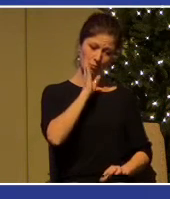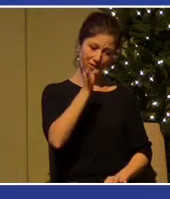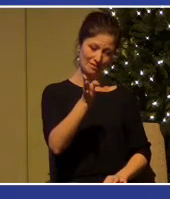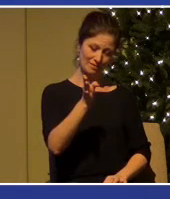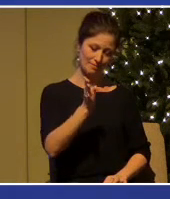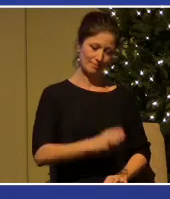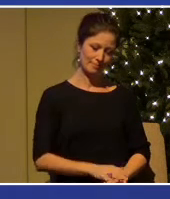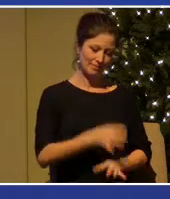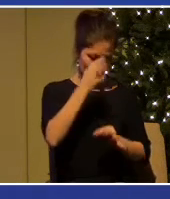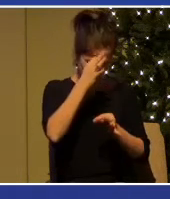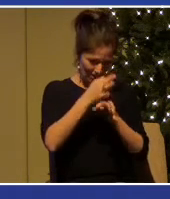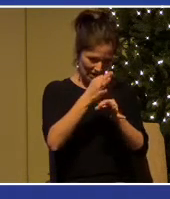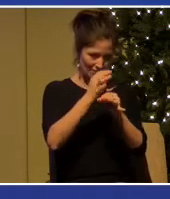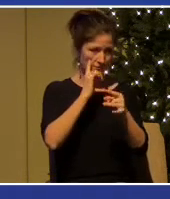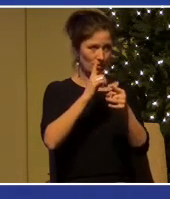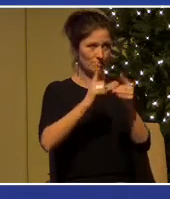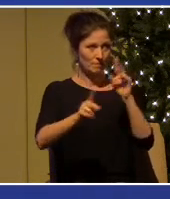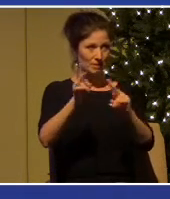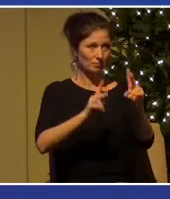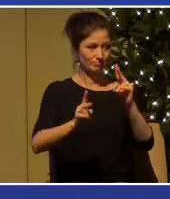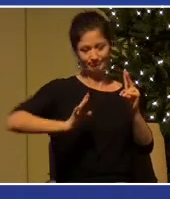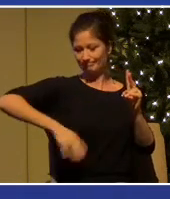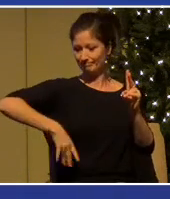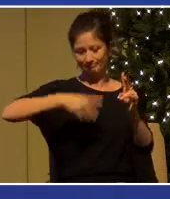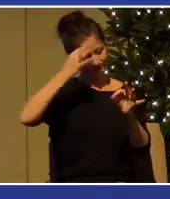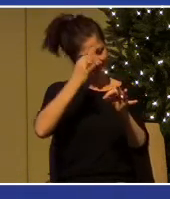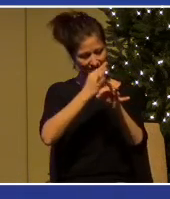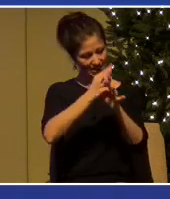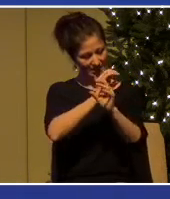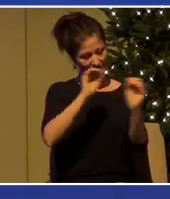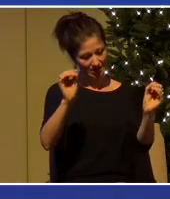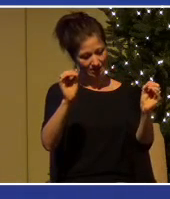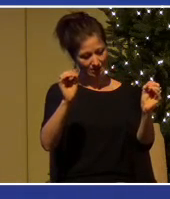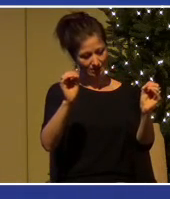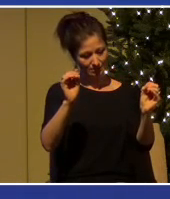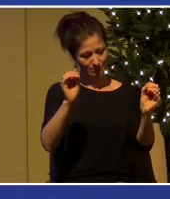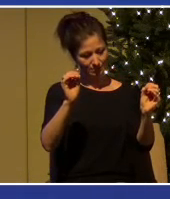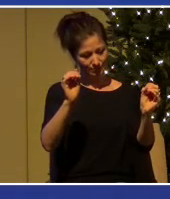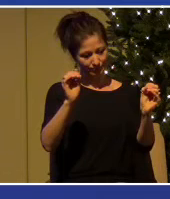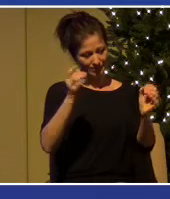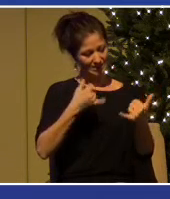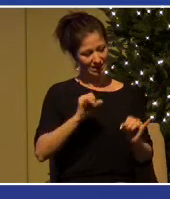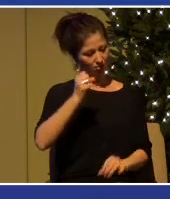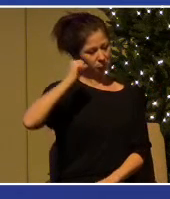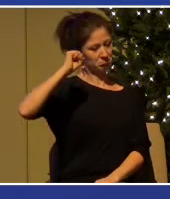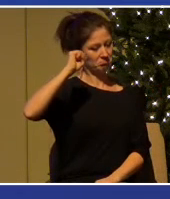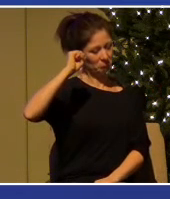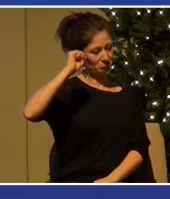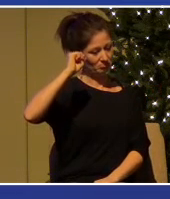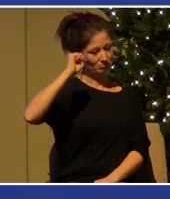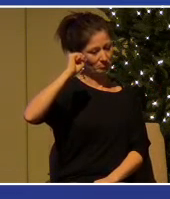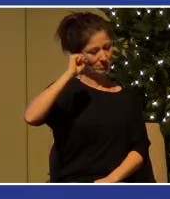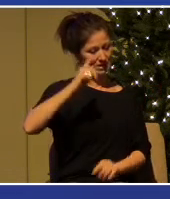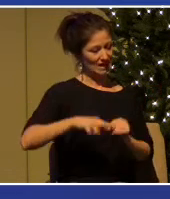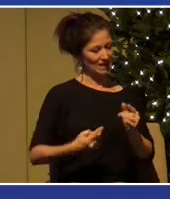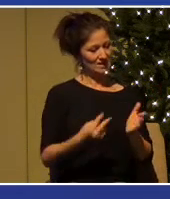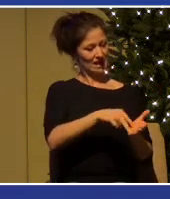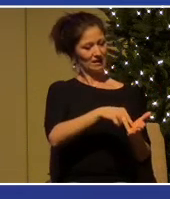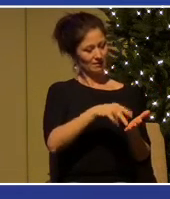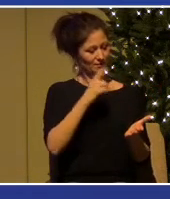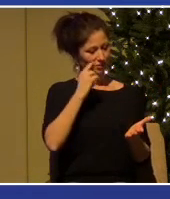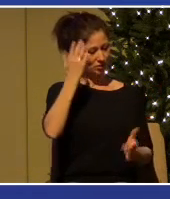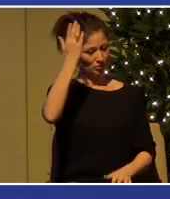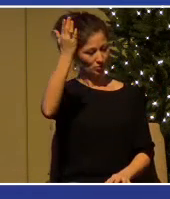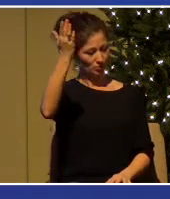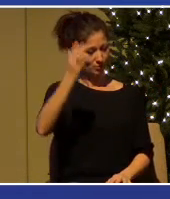who cannot have faith because they just can't stand. May we stand for them. May our